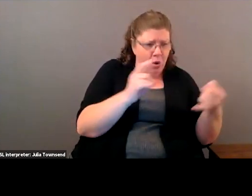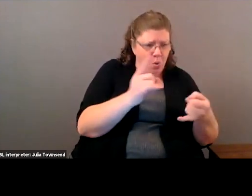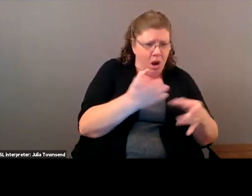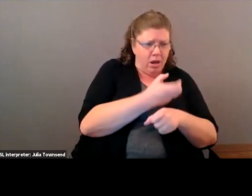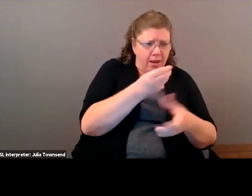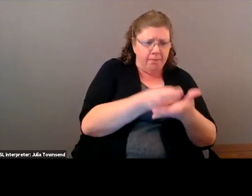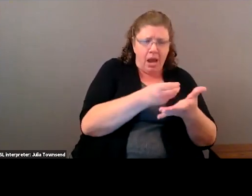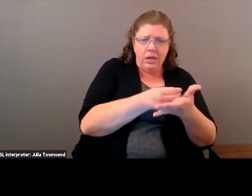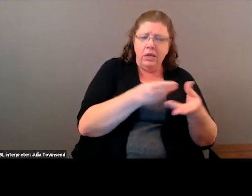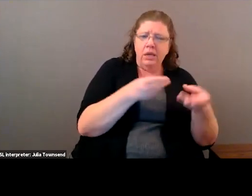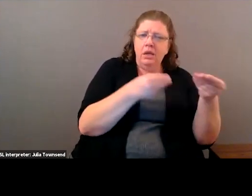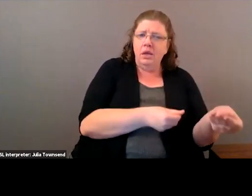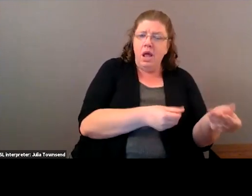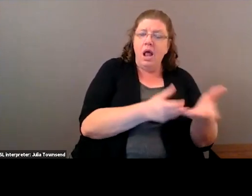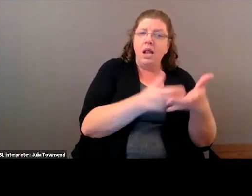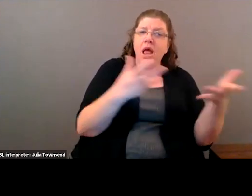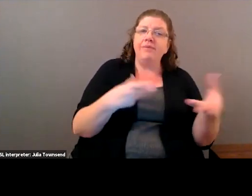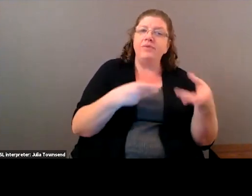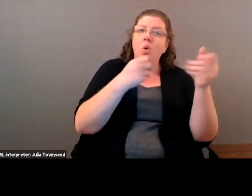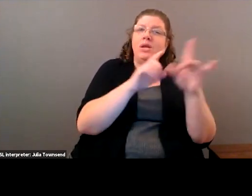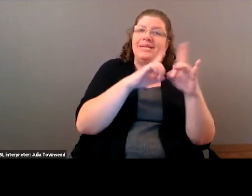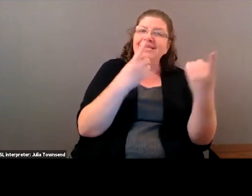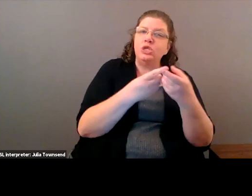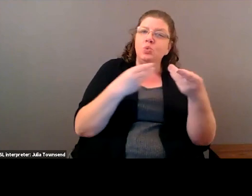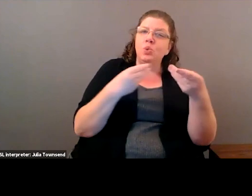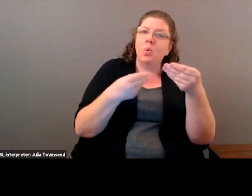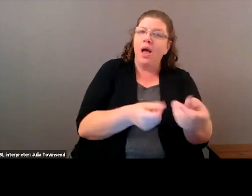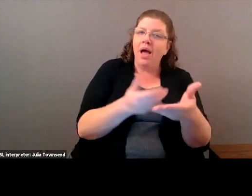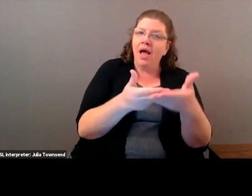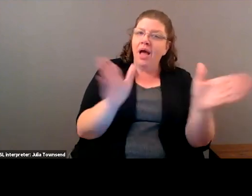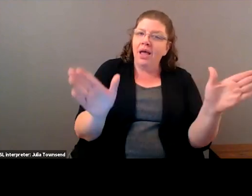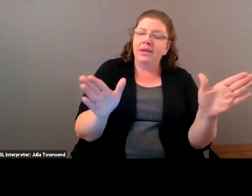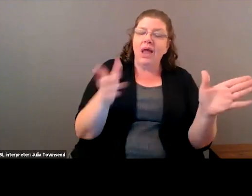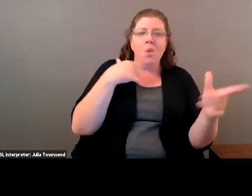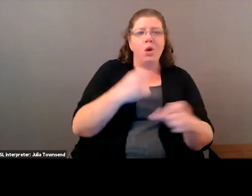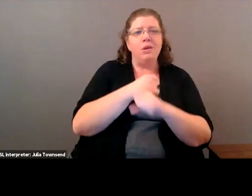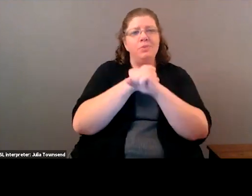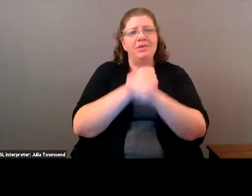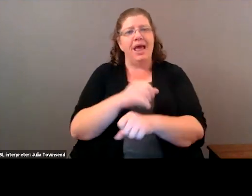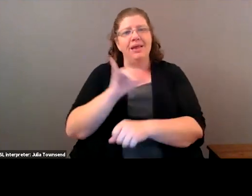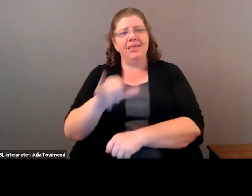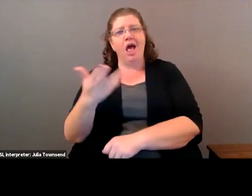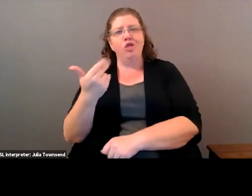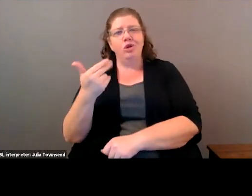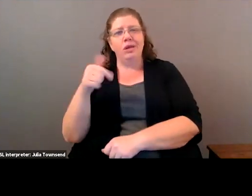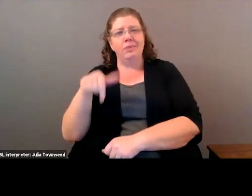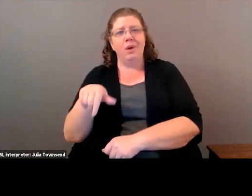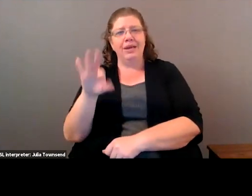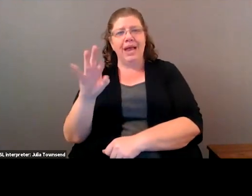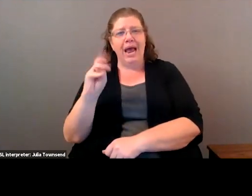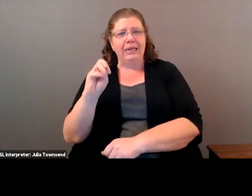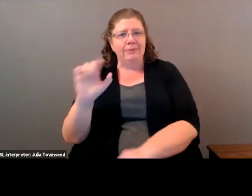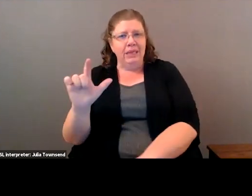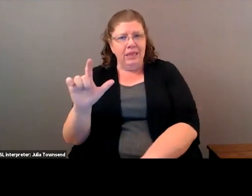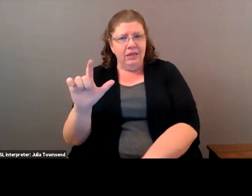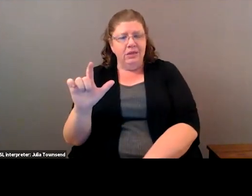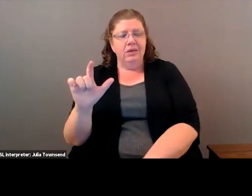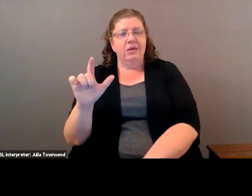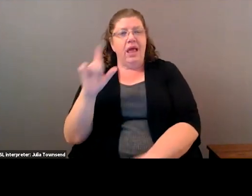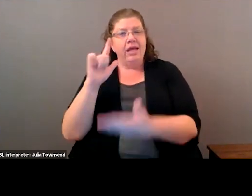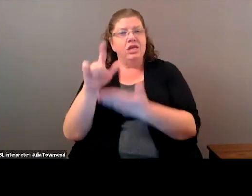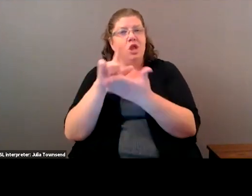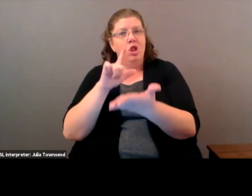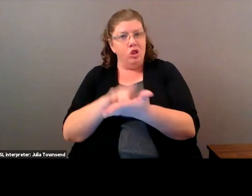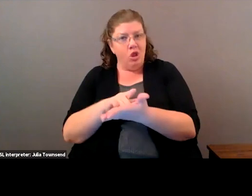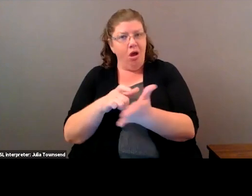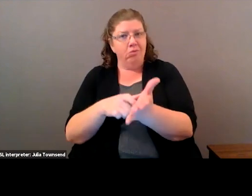And a lot of it is going district-wide. So I want to protect that 13.9 million as the law describes, and it has